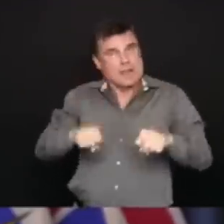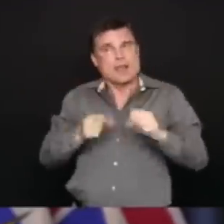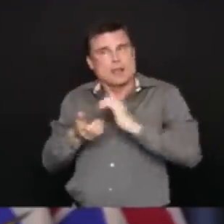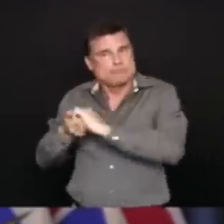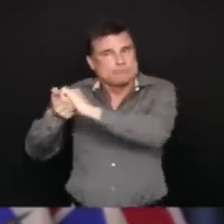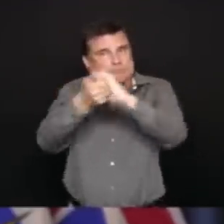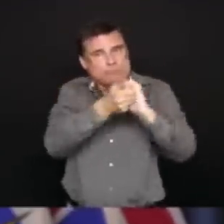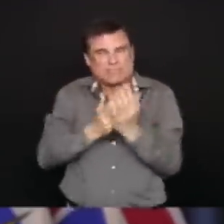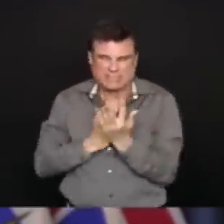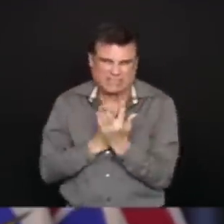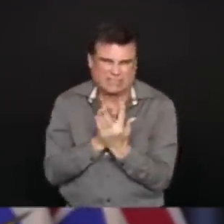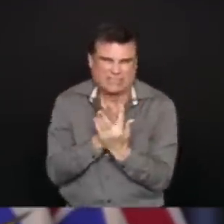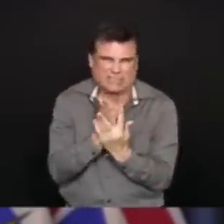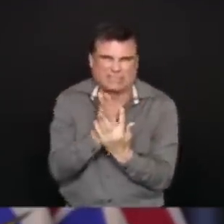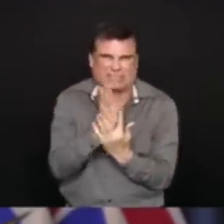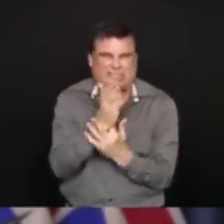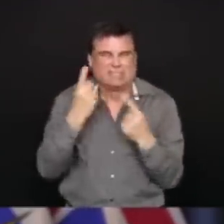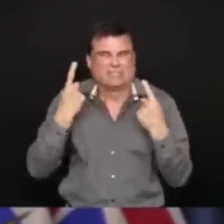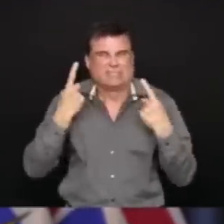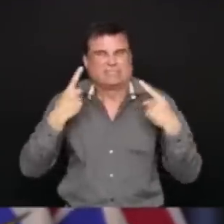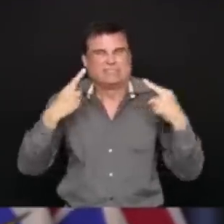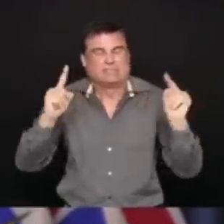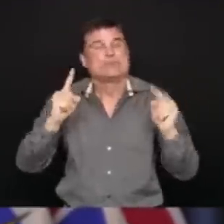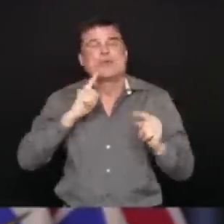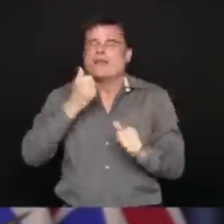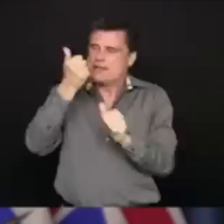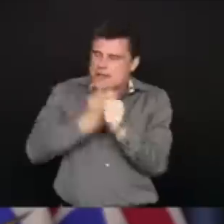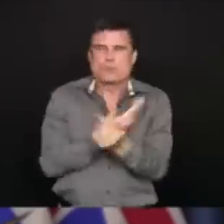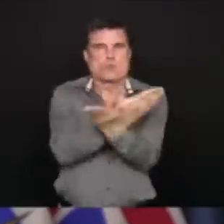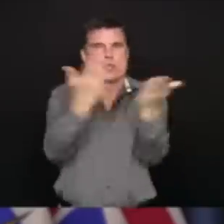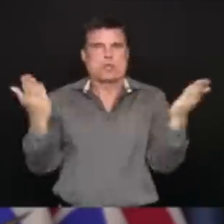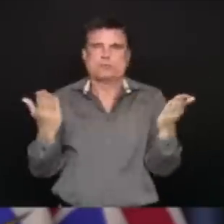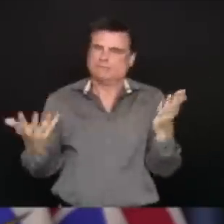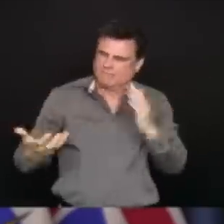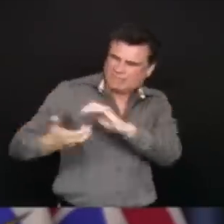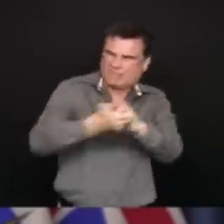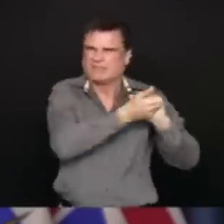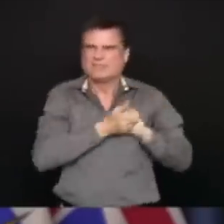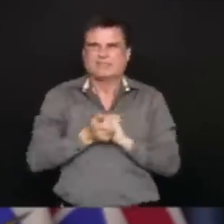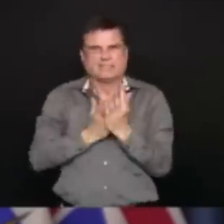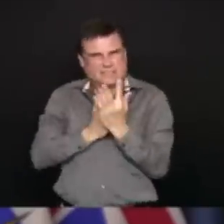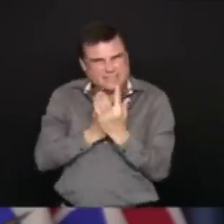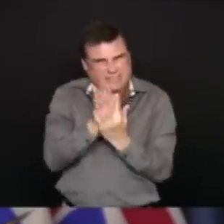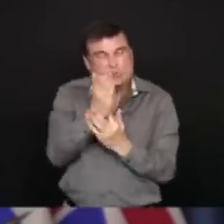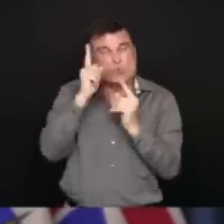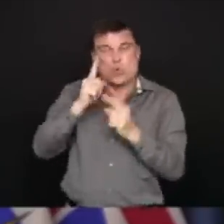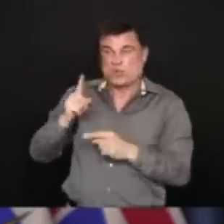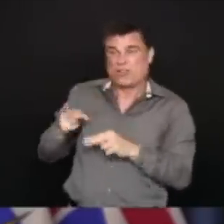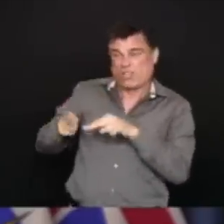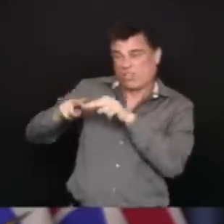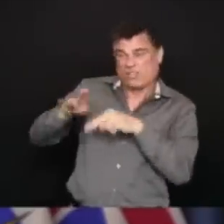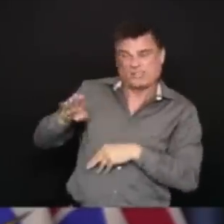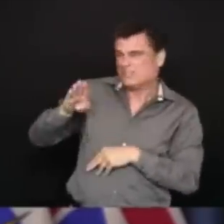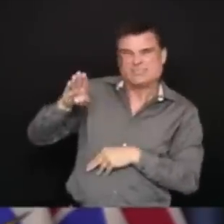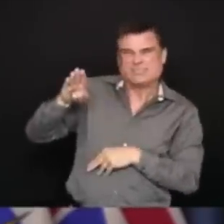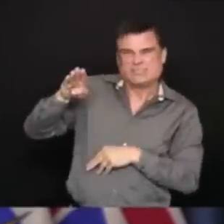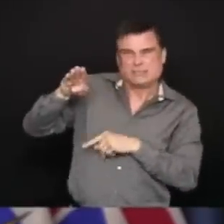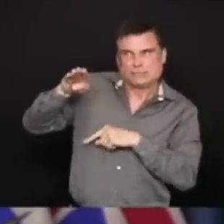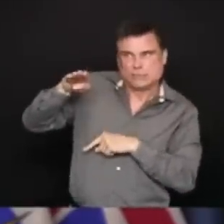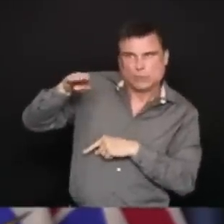to flatten our curve to zero. You are making a difference, and we are making a difference together.